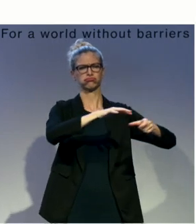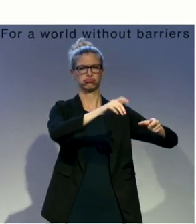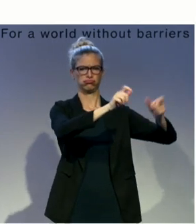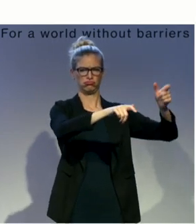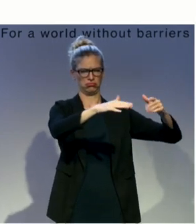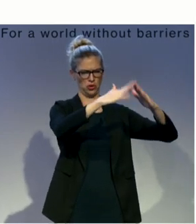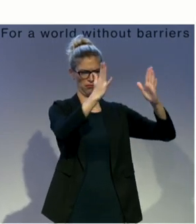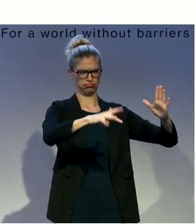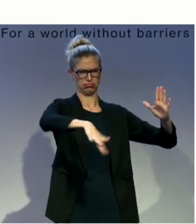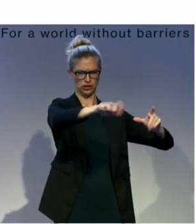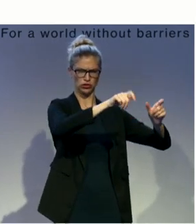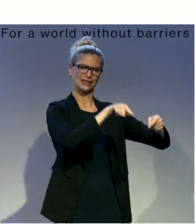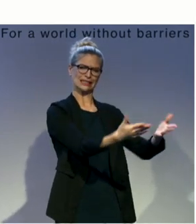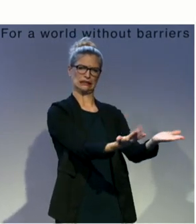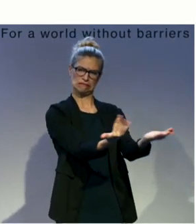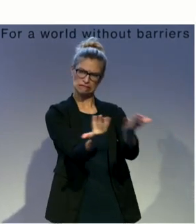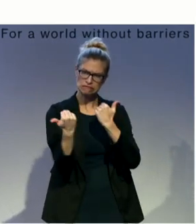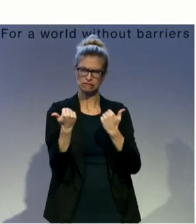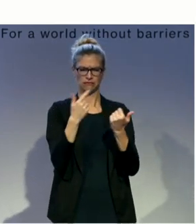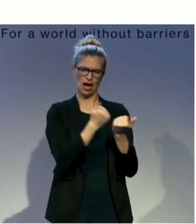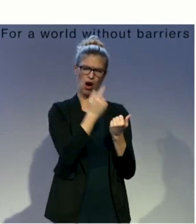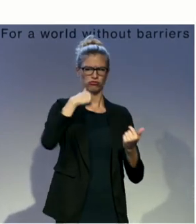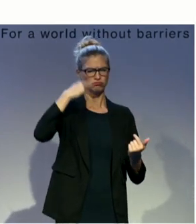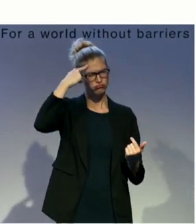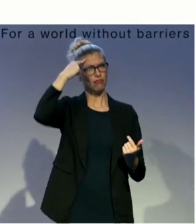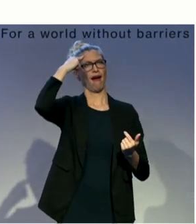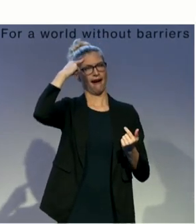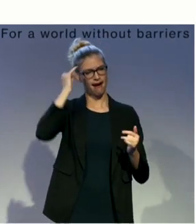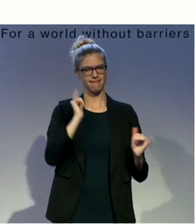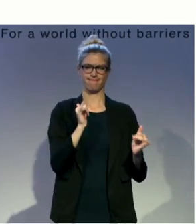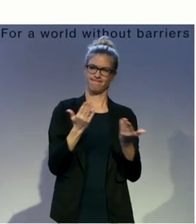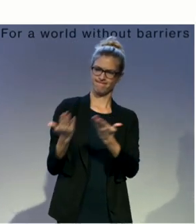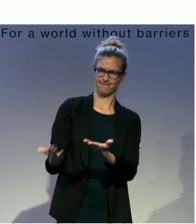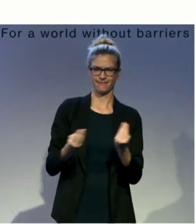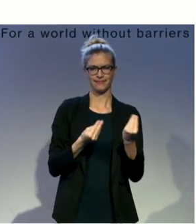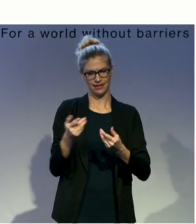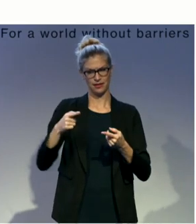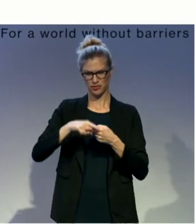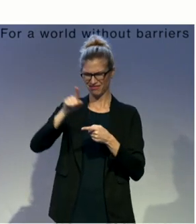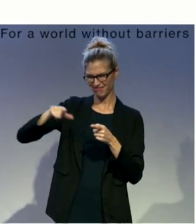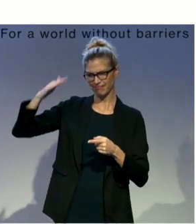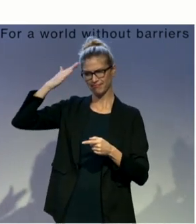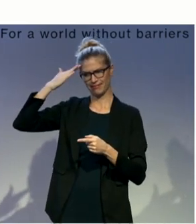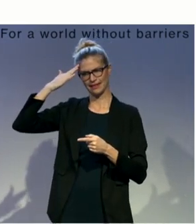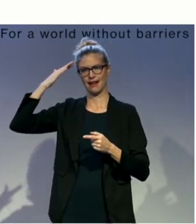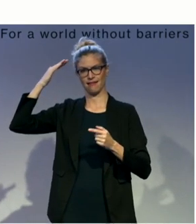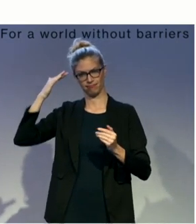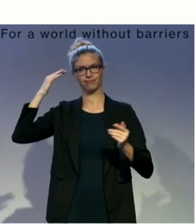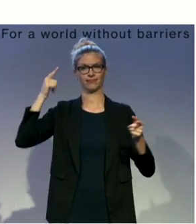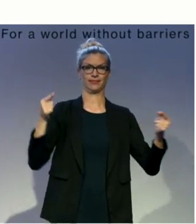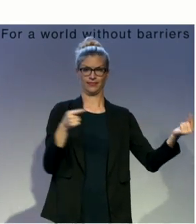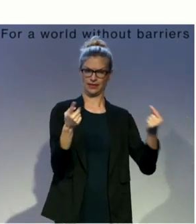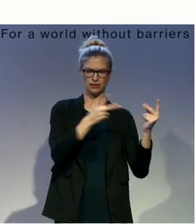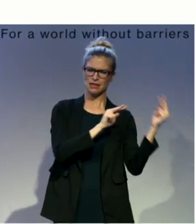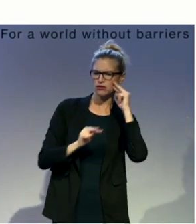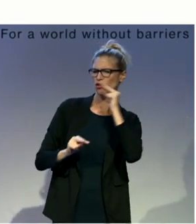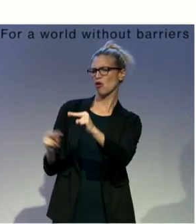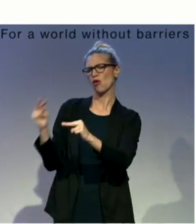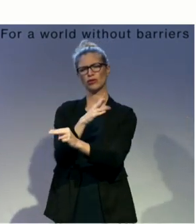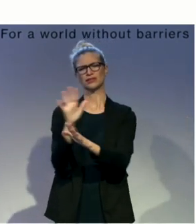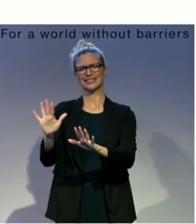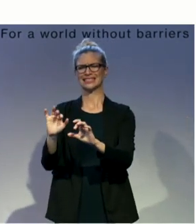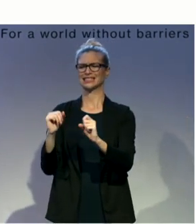understand the situation of the people with intellectual disability. The fact that everyone has the right